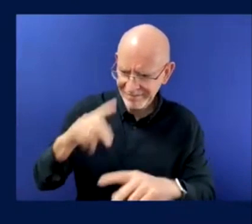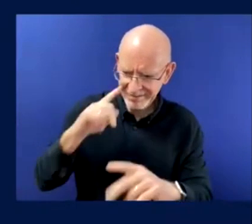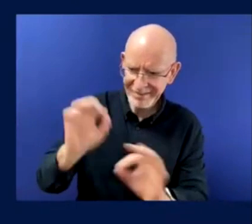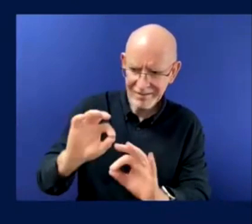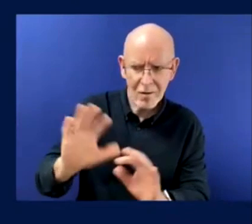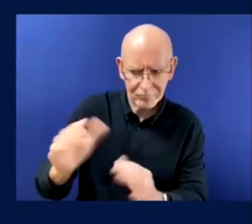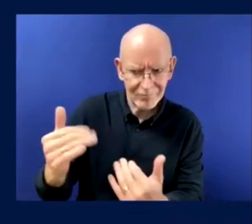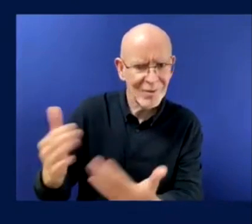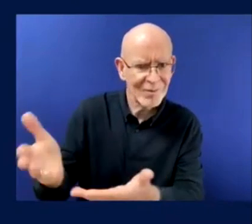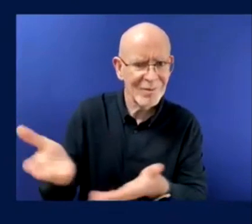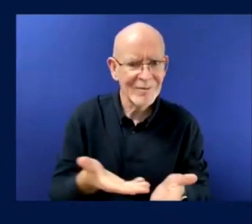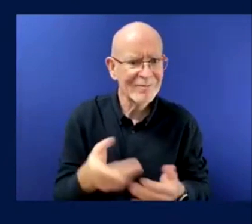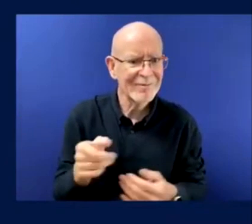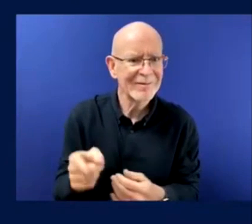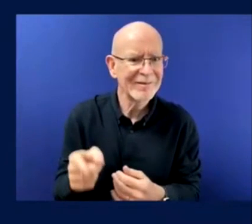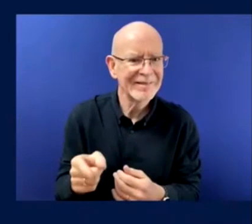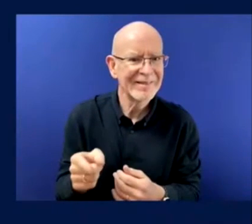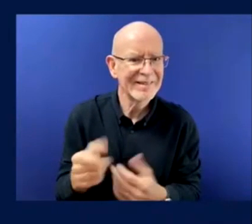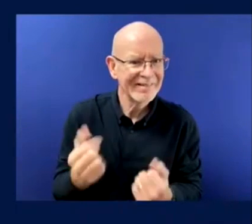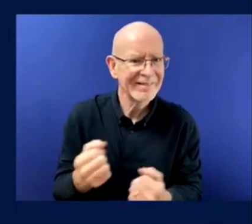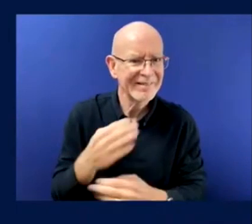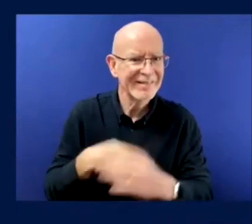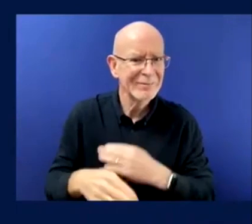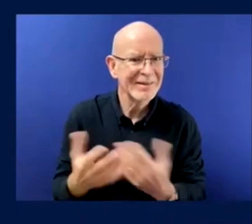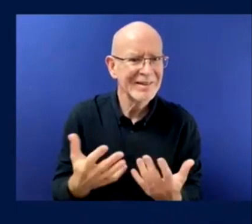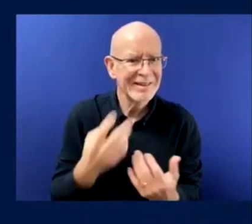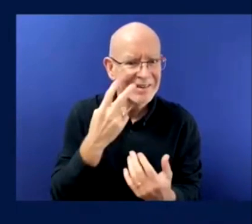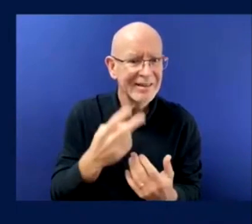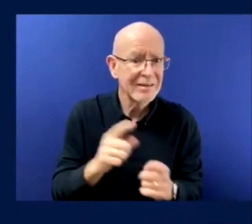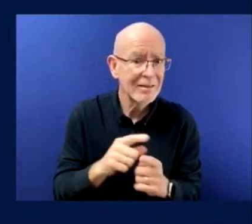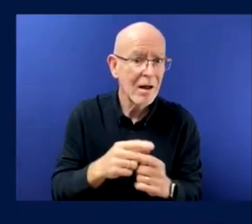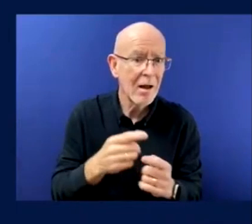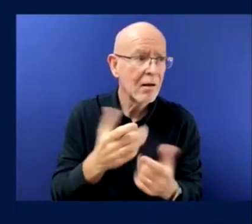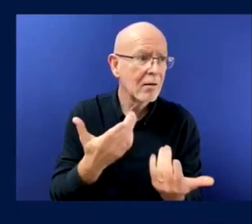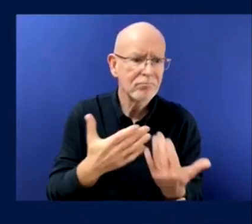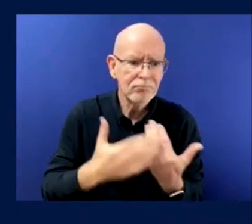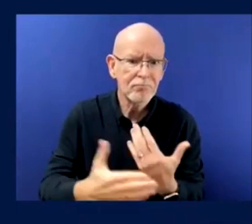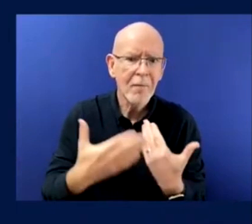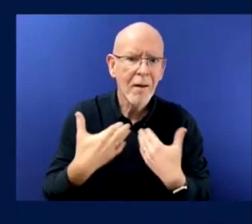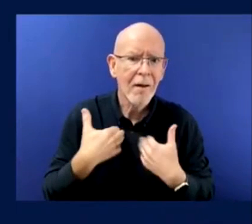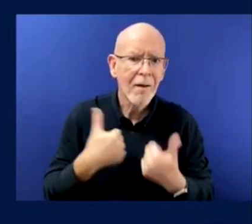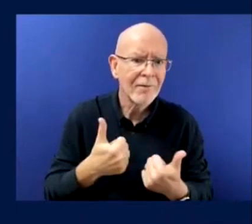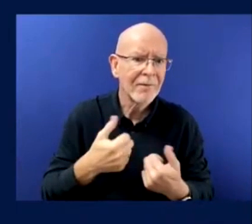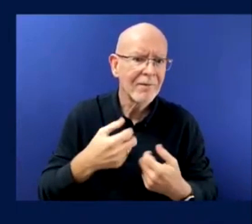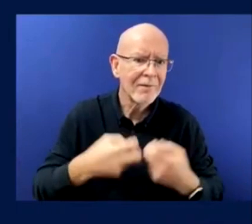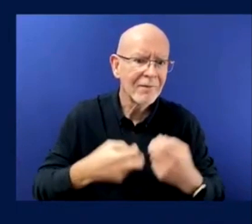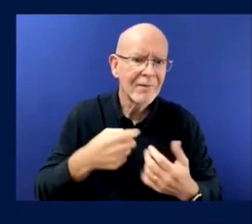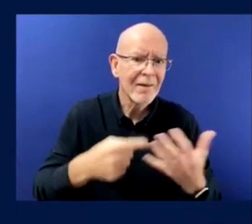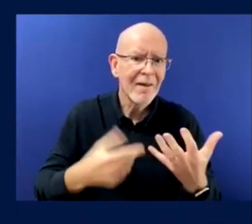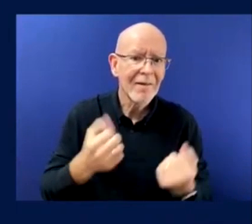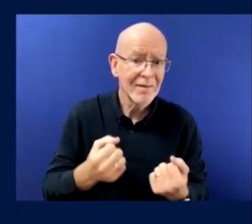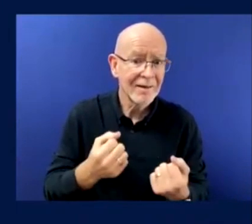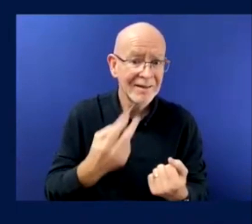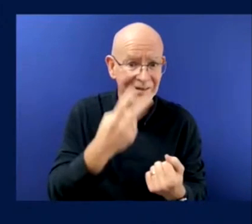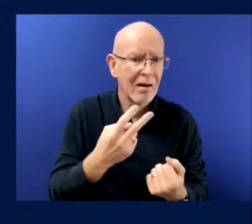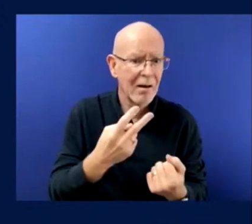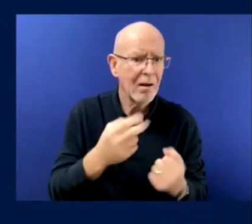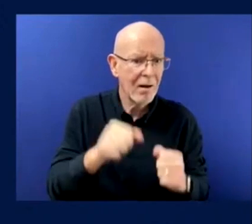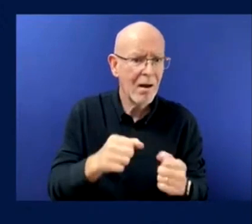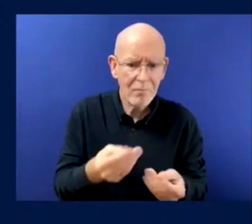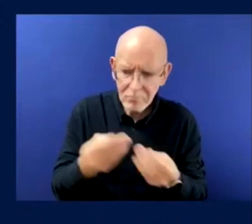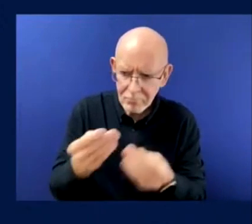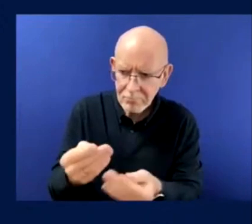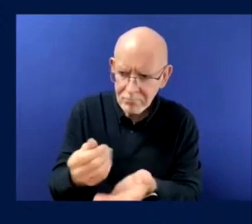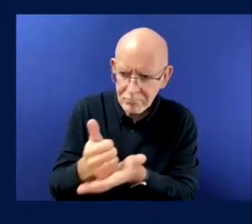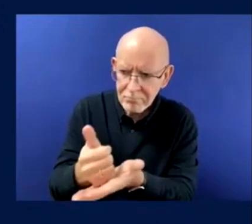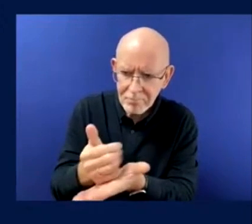access requirement, including non-visibly disabled people. So you could put on your ticketing pages, for example, perhaps use a couple